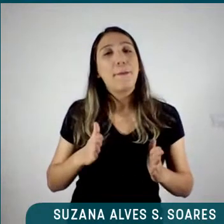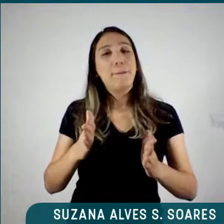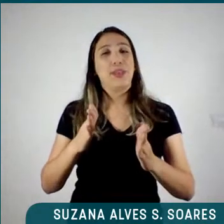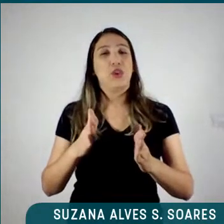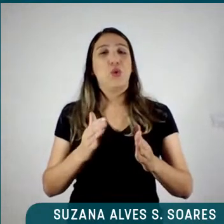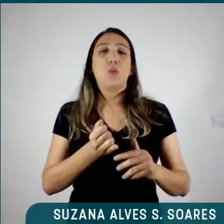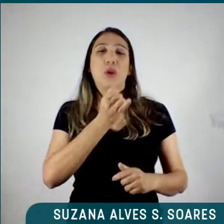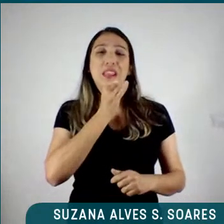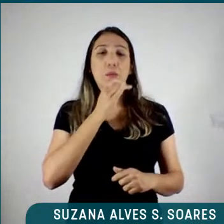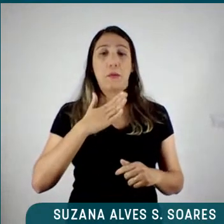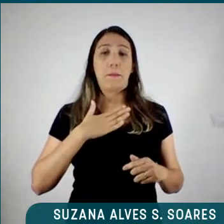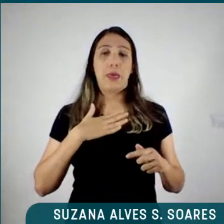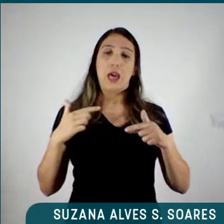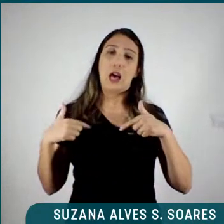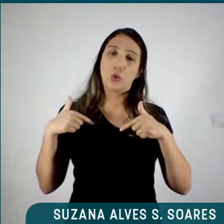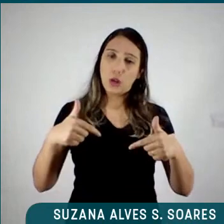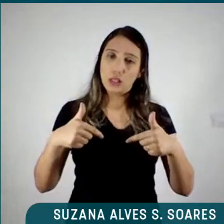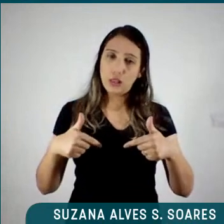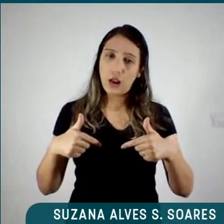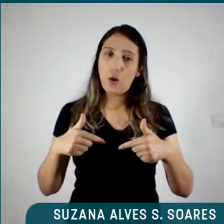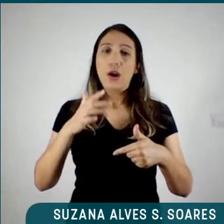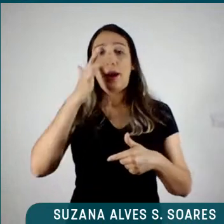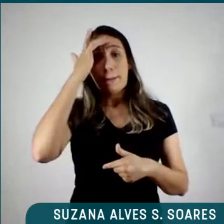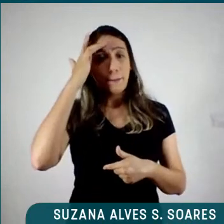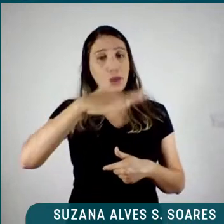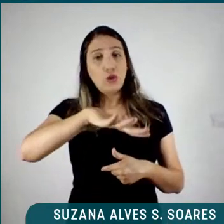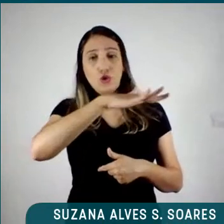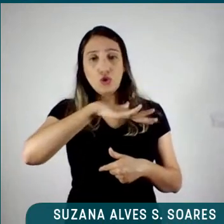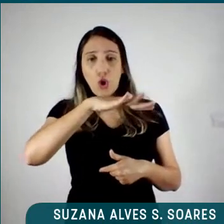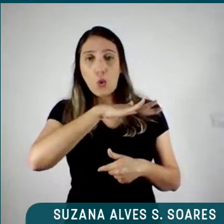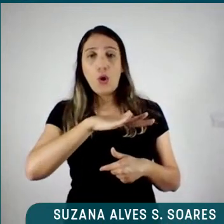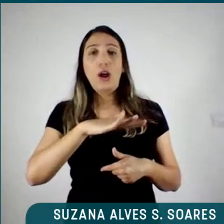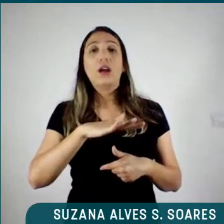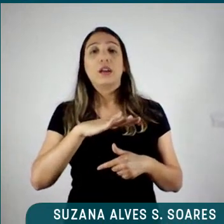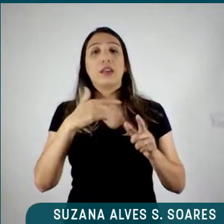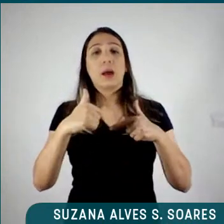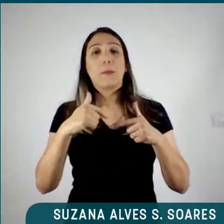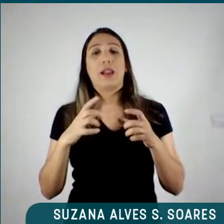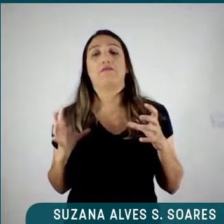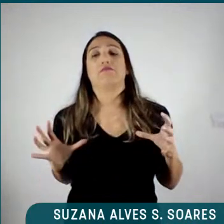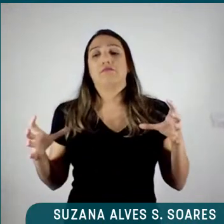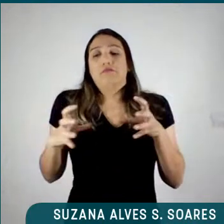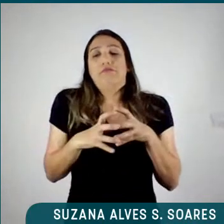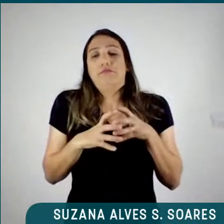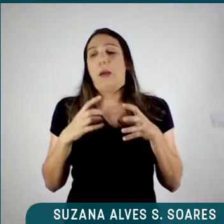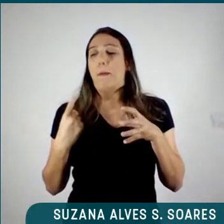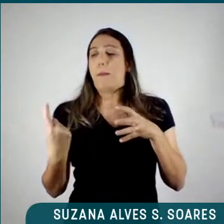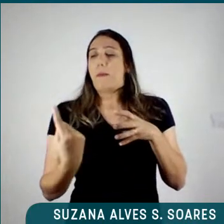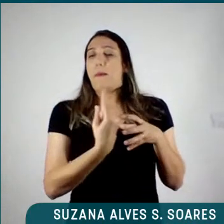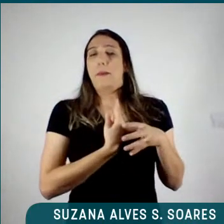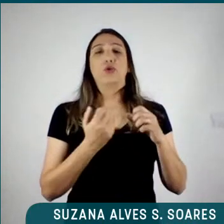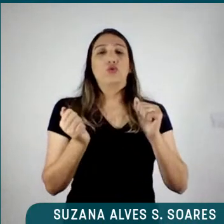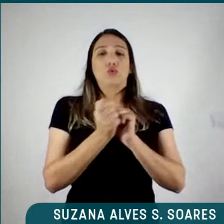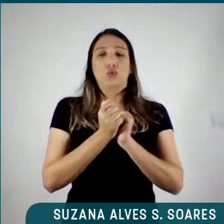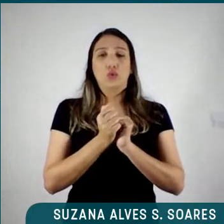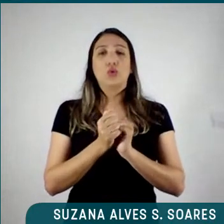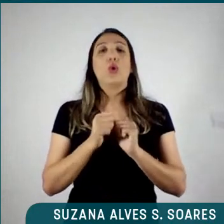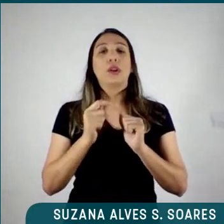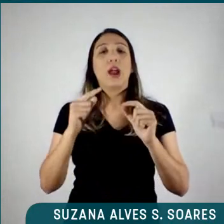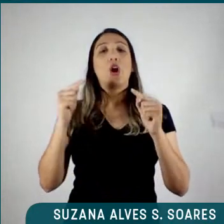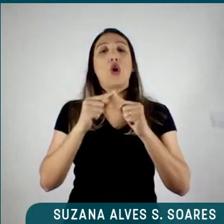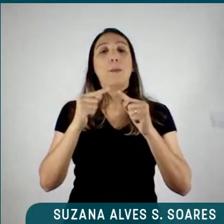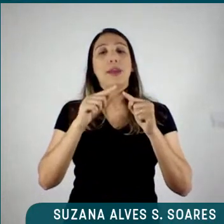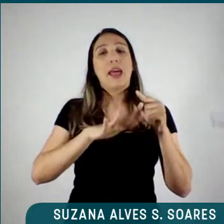meeting point, and we have to create new paths for everybody. And of course, within my